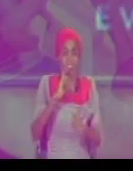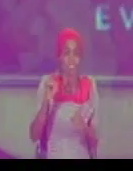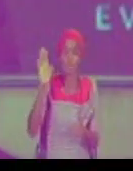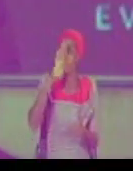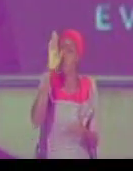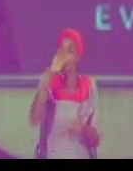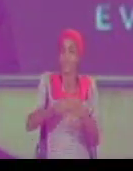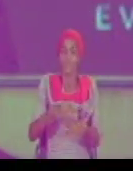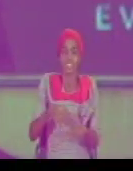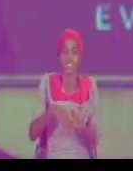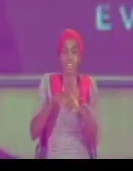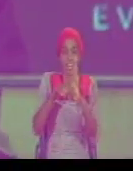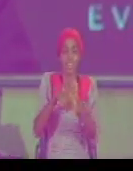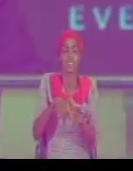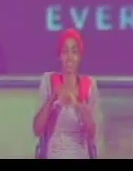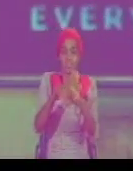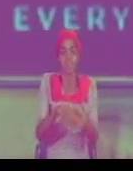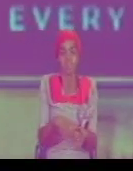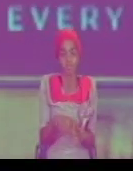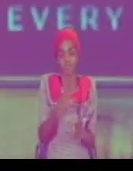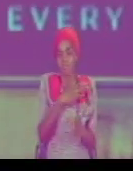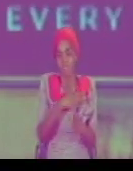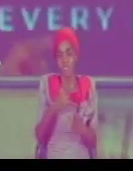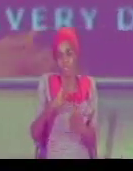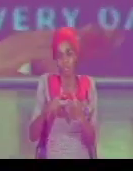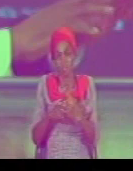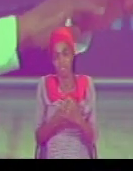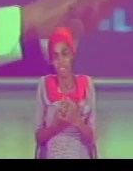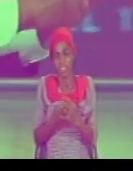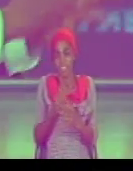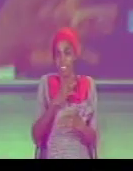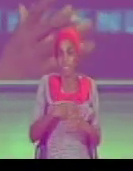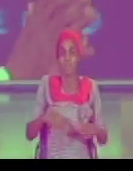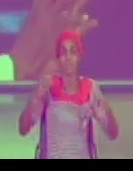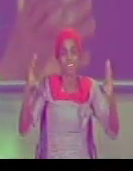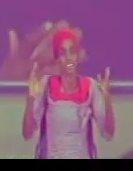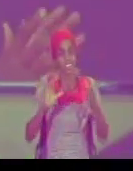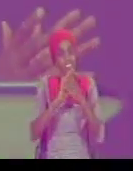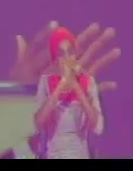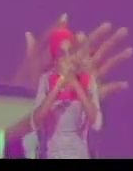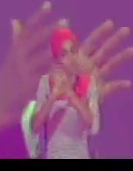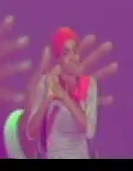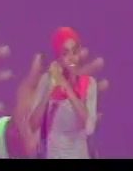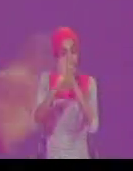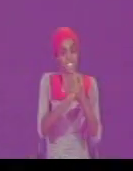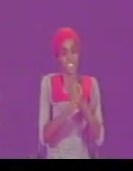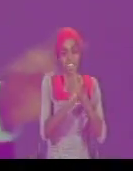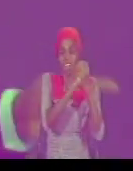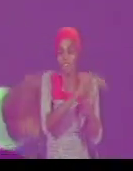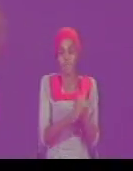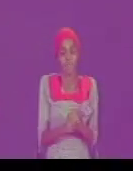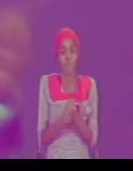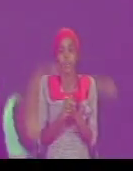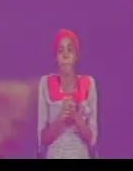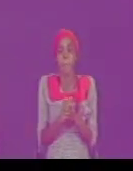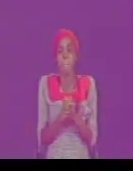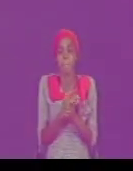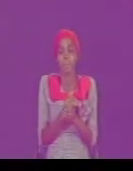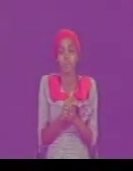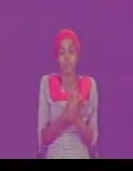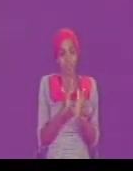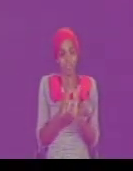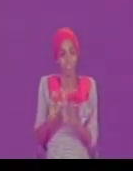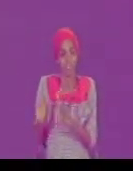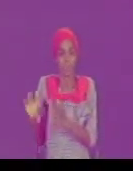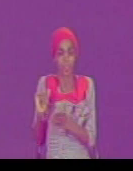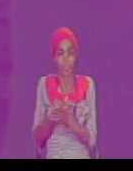horses like Alexander the Great, and then they will celebrate, they will decorate all those horses, and then they'll be